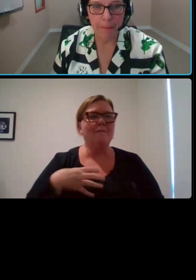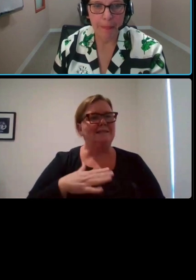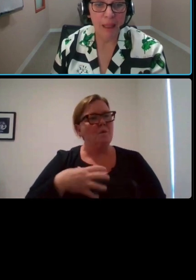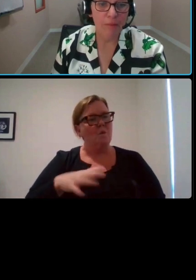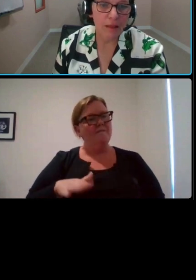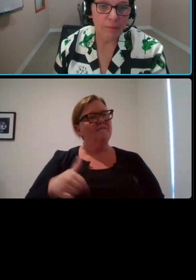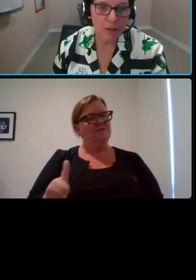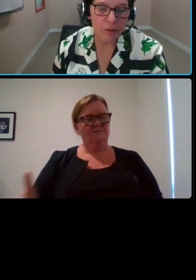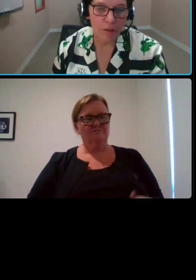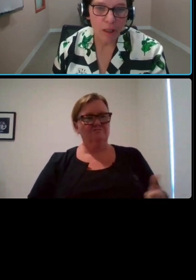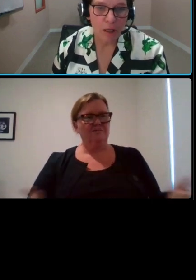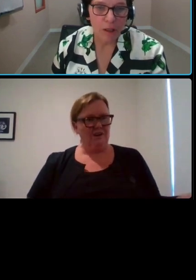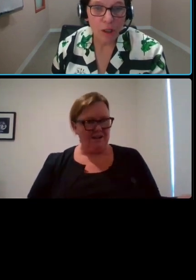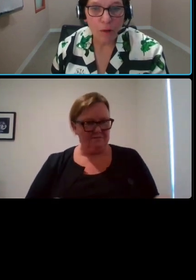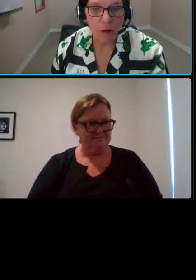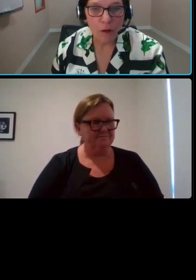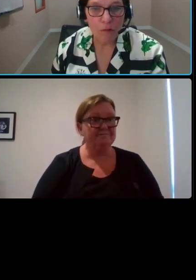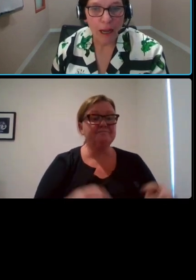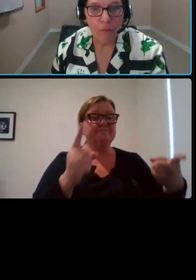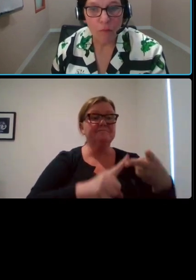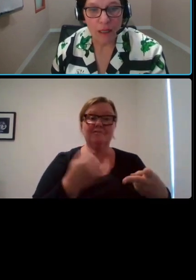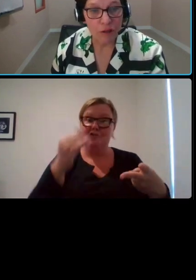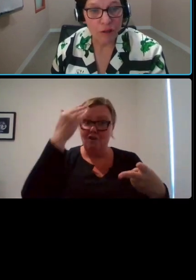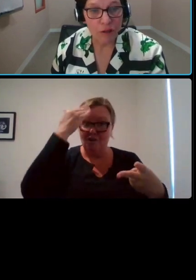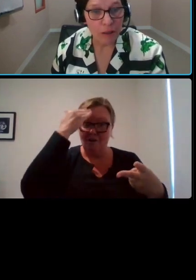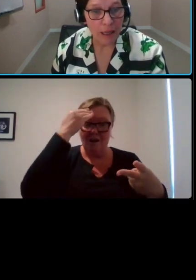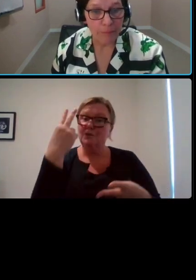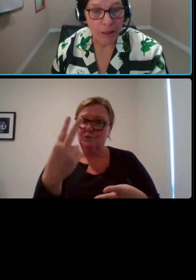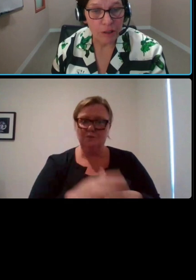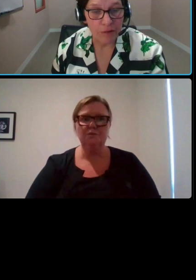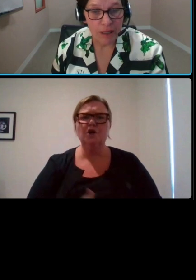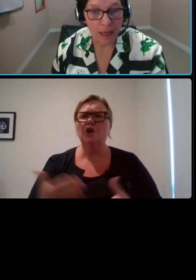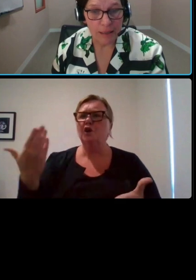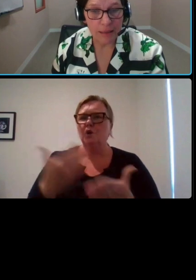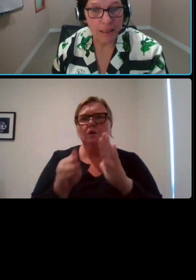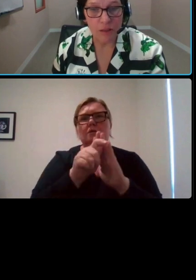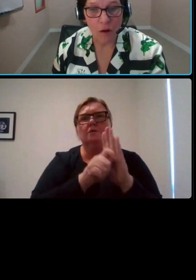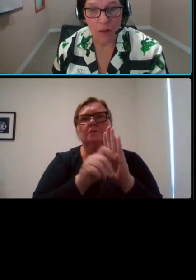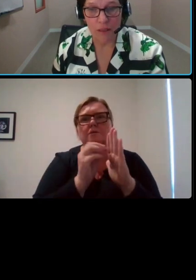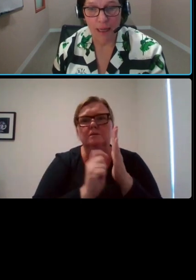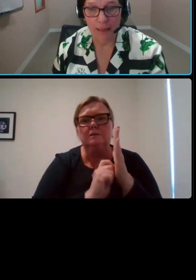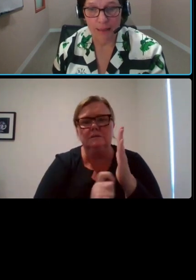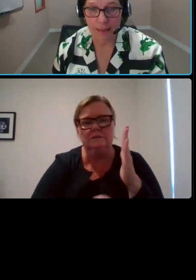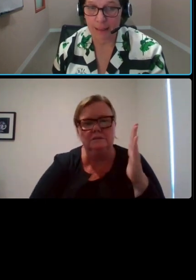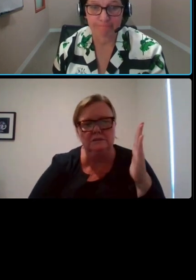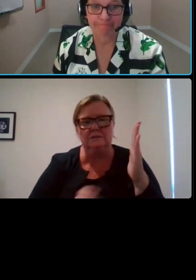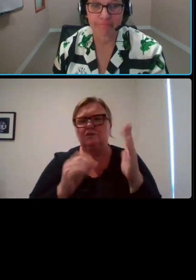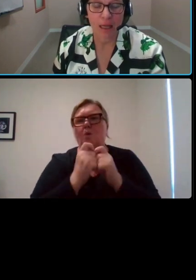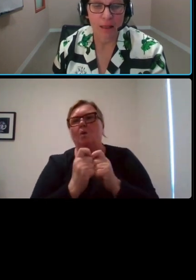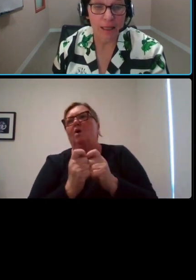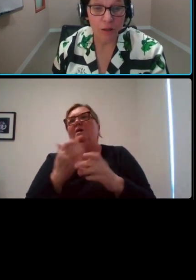regulation. Myth number two, the new model will create more regulatory burden and administrative tasks. It's not worth staying in the